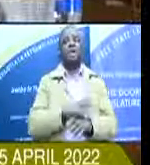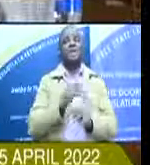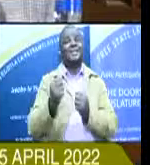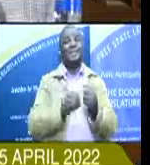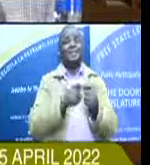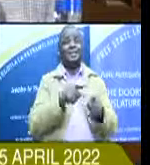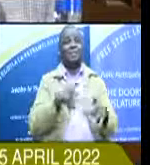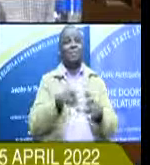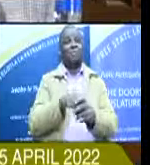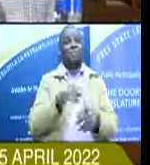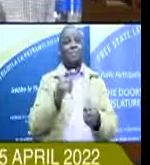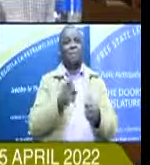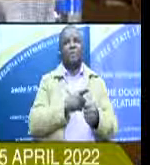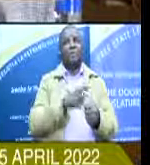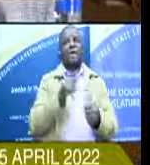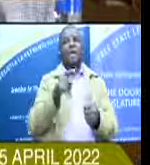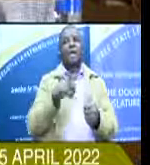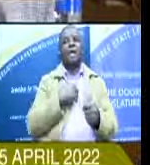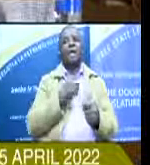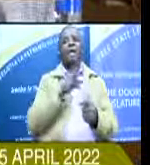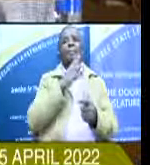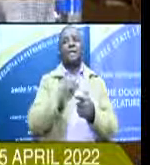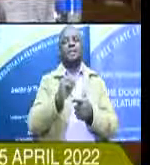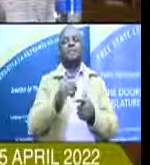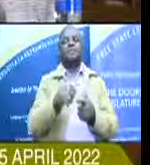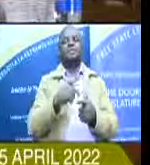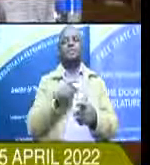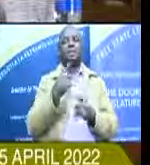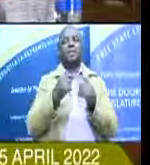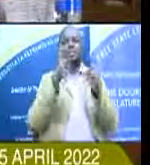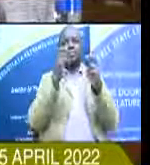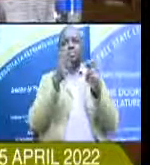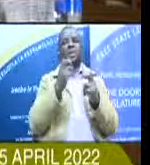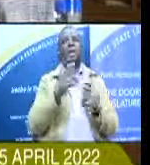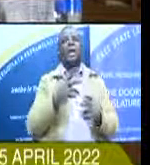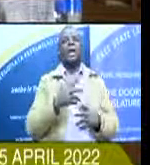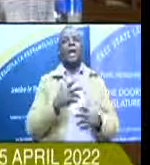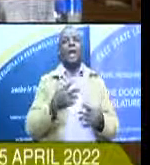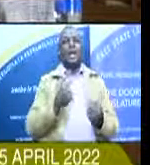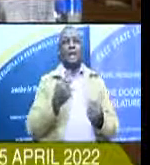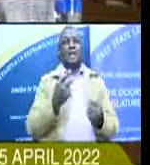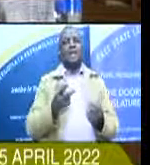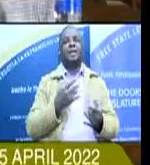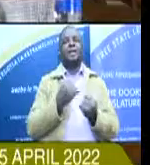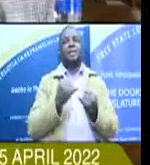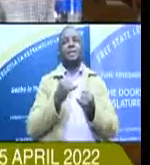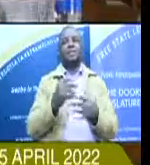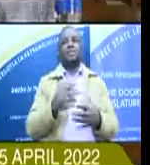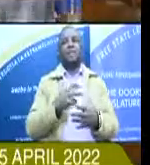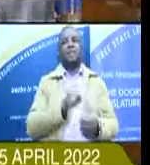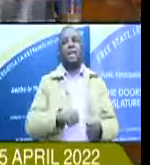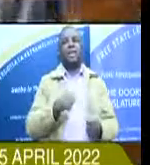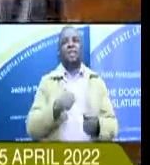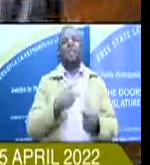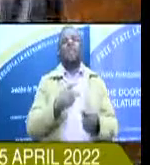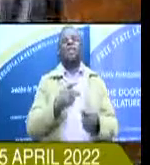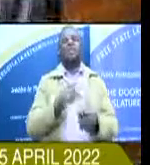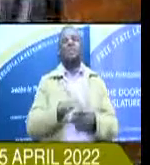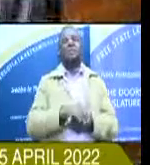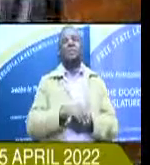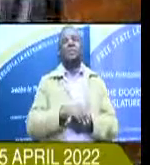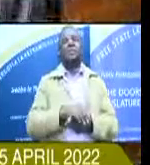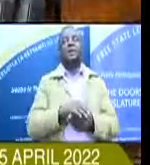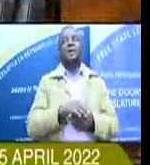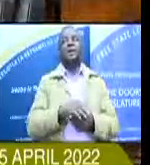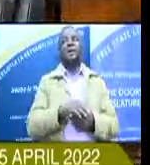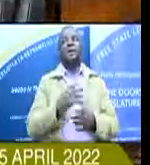include health promotion, messaging on healthy sexual behavior by increasing access to sexual reproductive health services to the